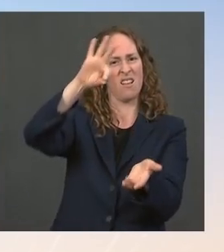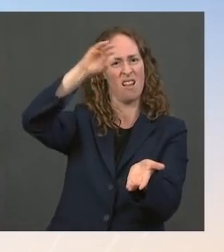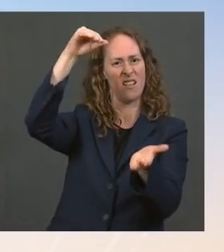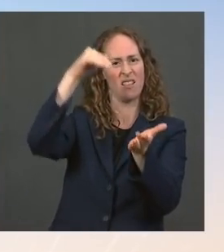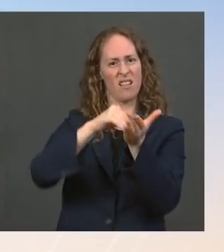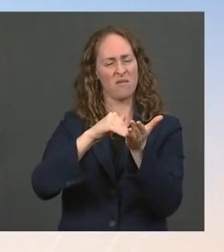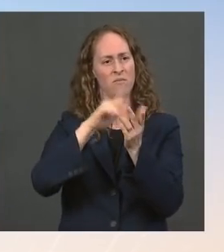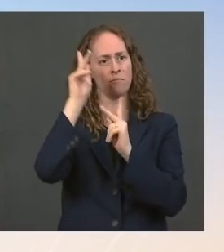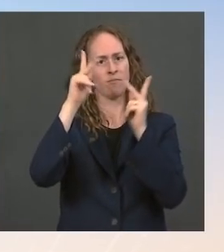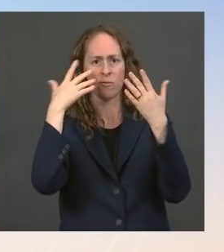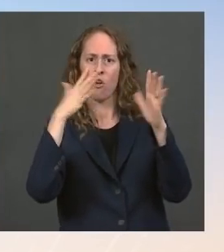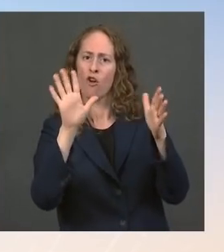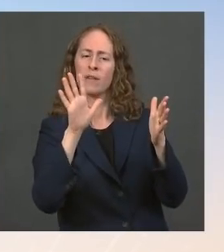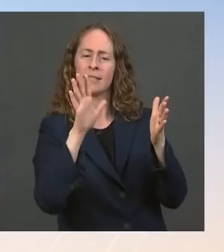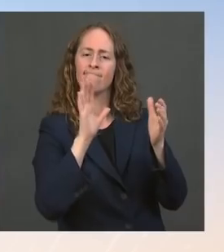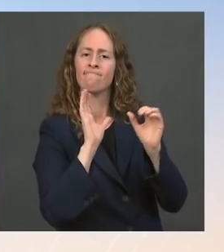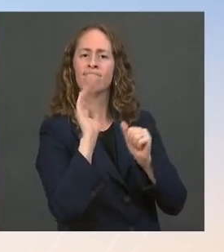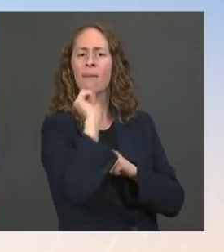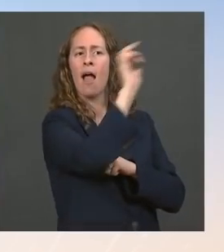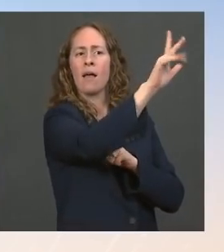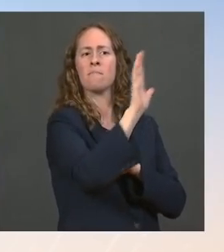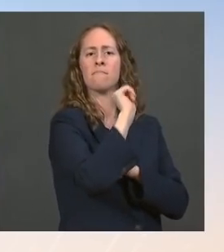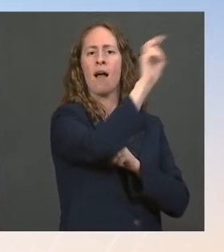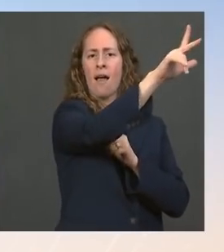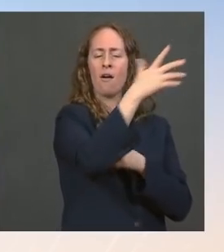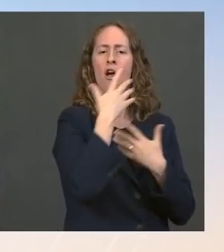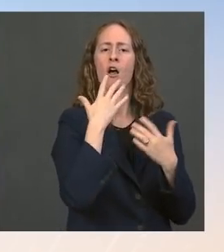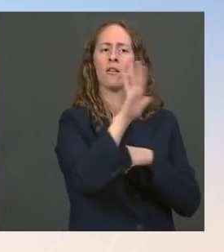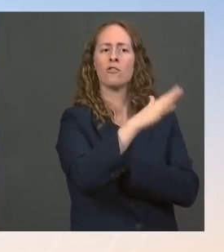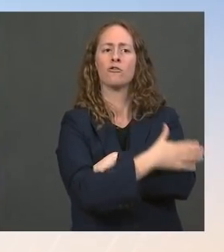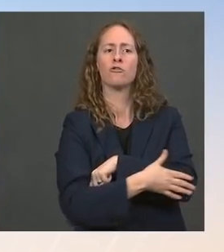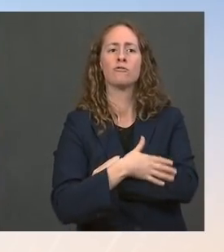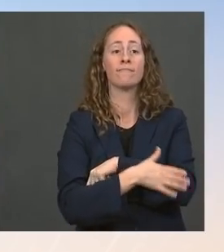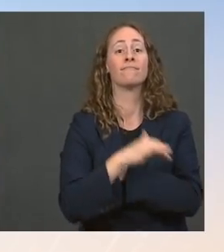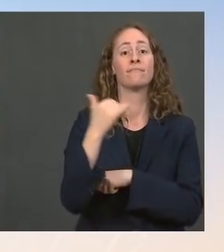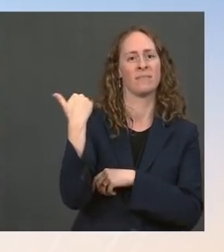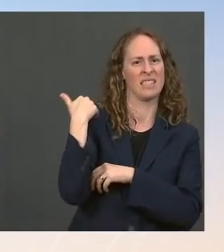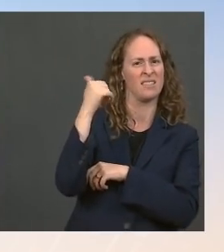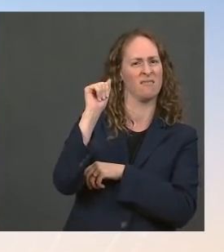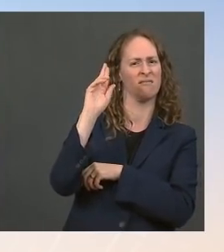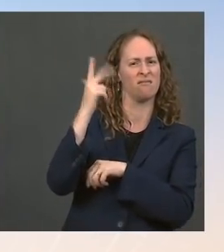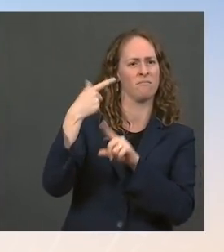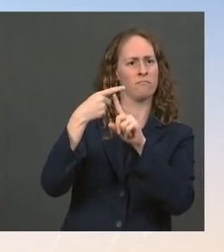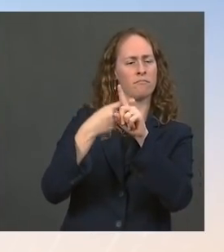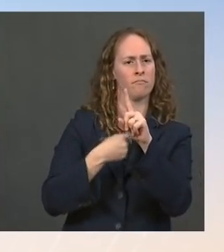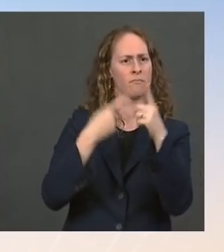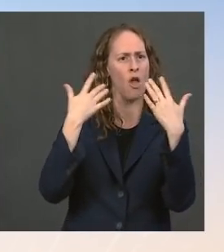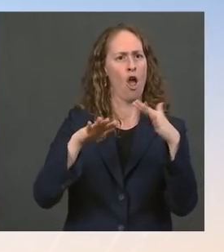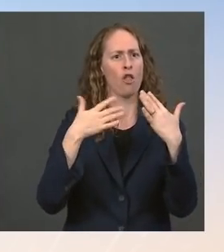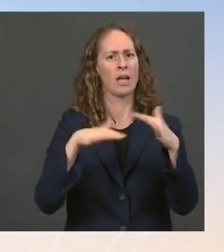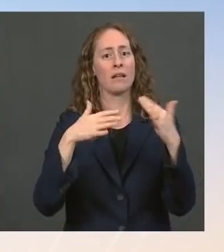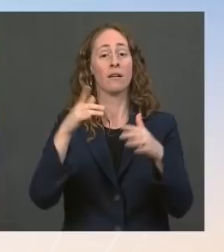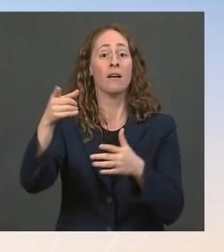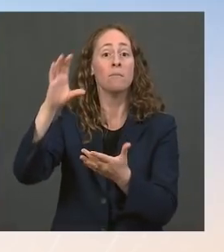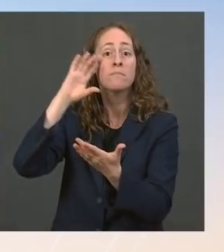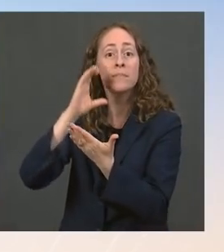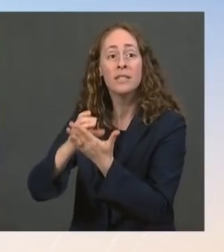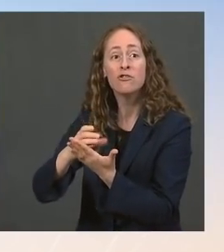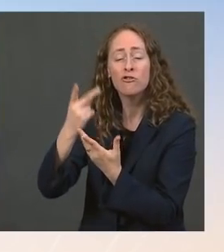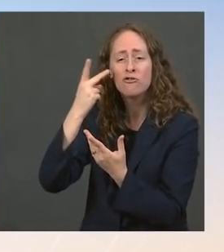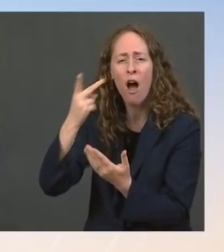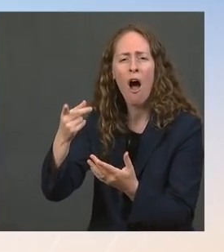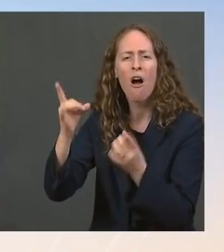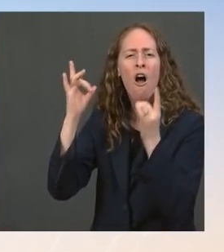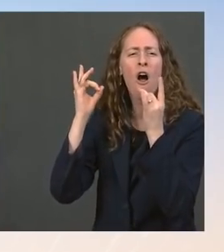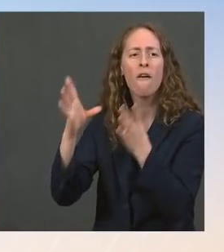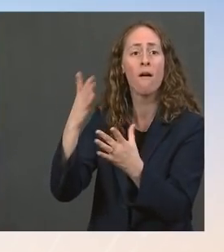country, who attempted to cross our border in the month of August. That was even before we saw the horrible photos that we saw of